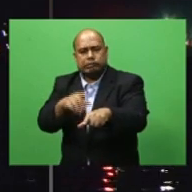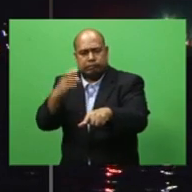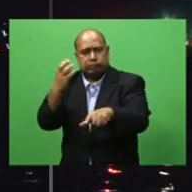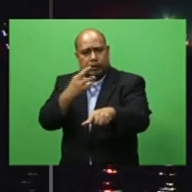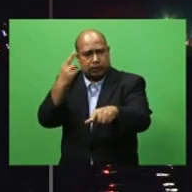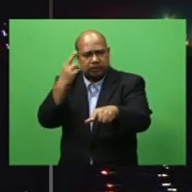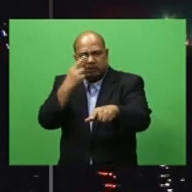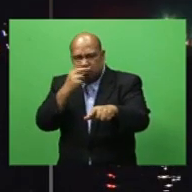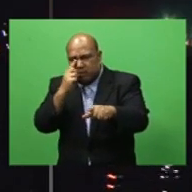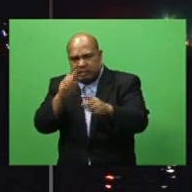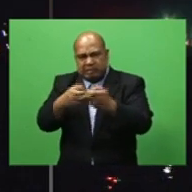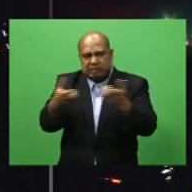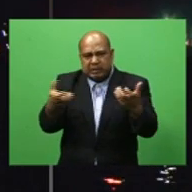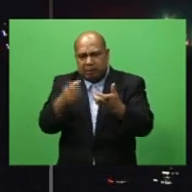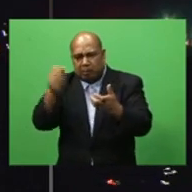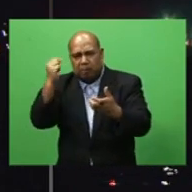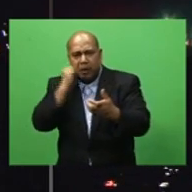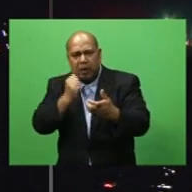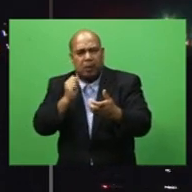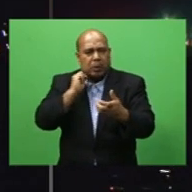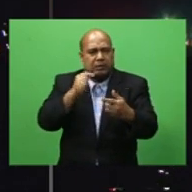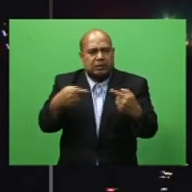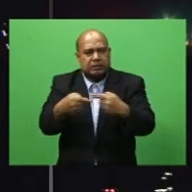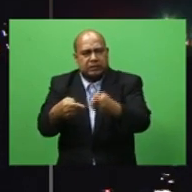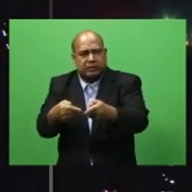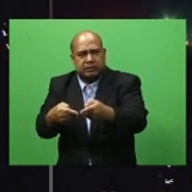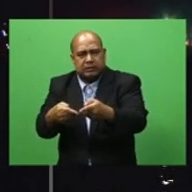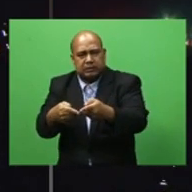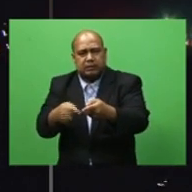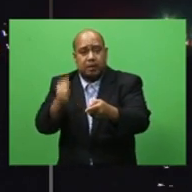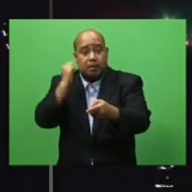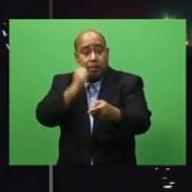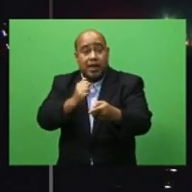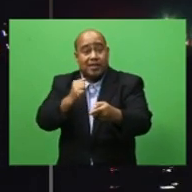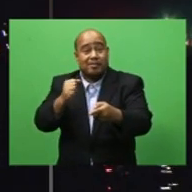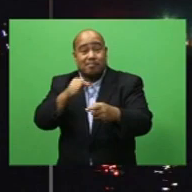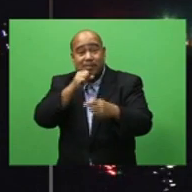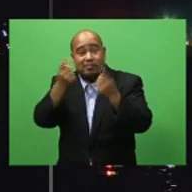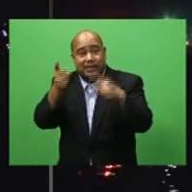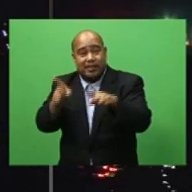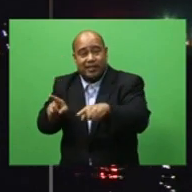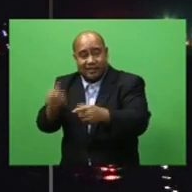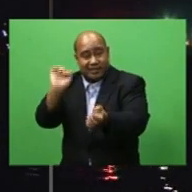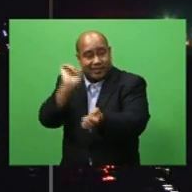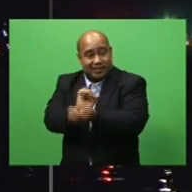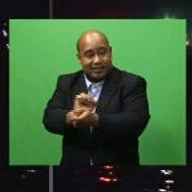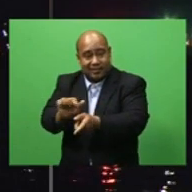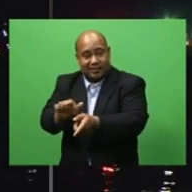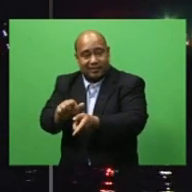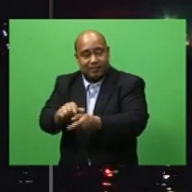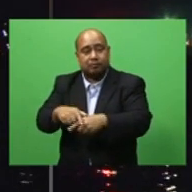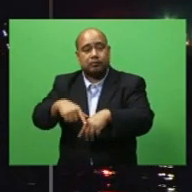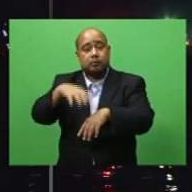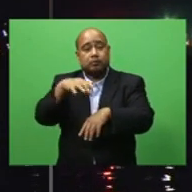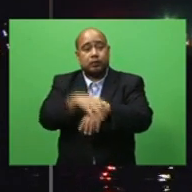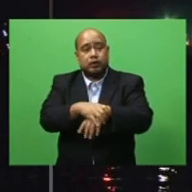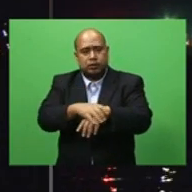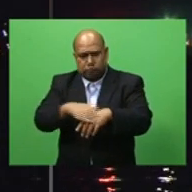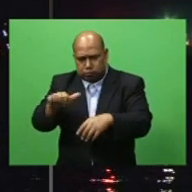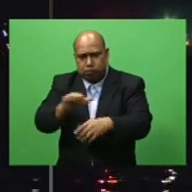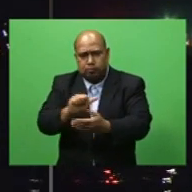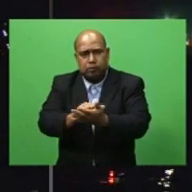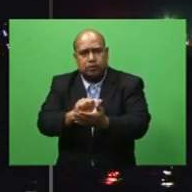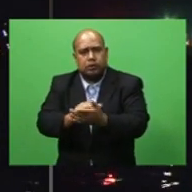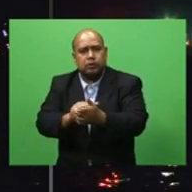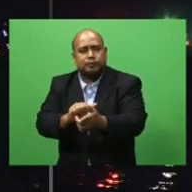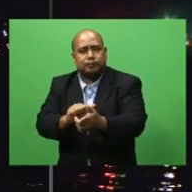George Floyd, an African-American who died after being arrested by police outside a shop in Minneapolis, Minnesota, footage of the